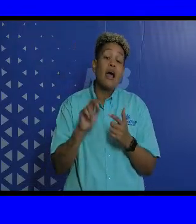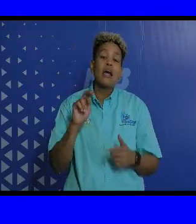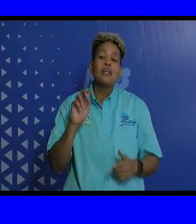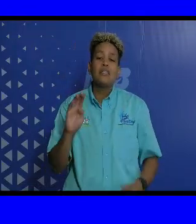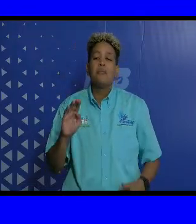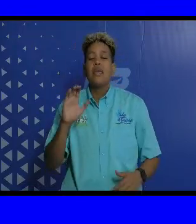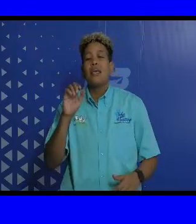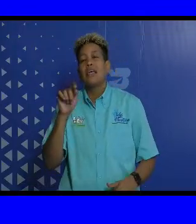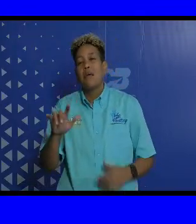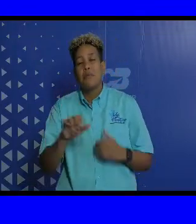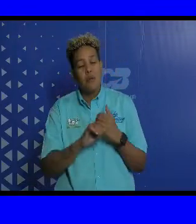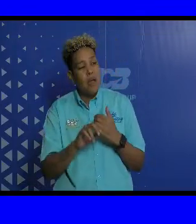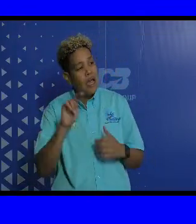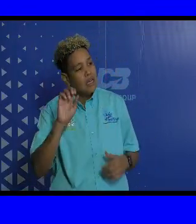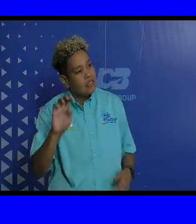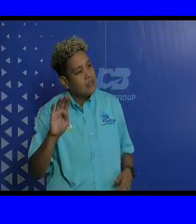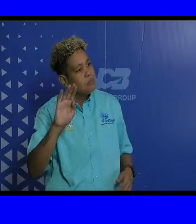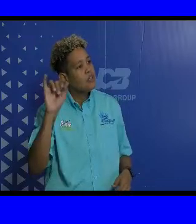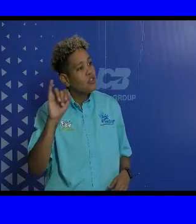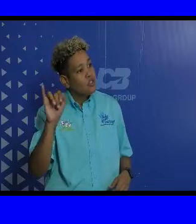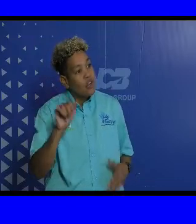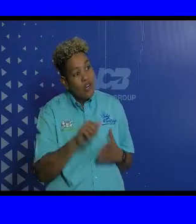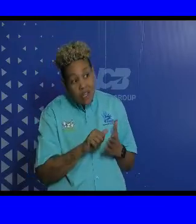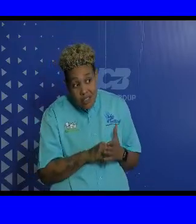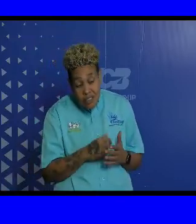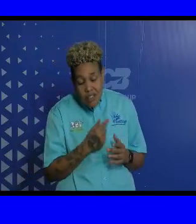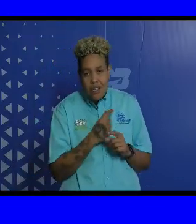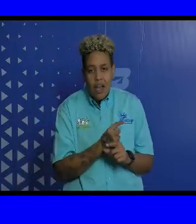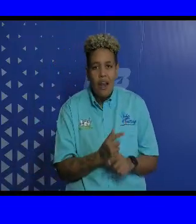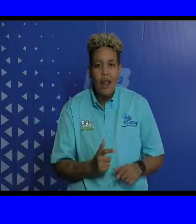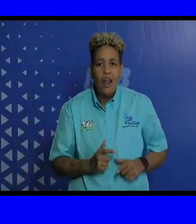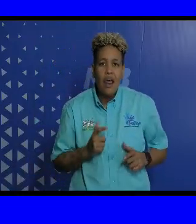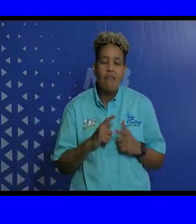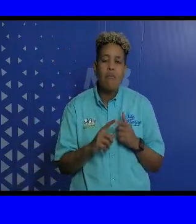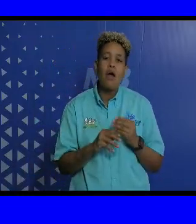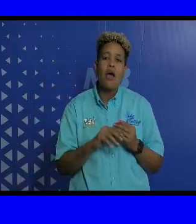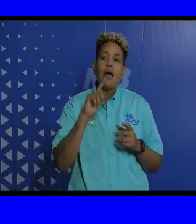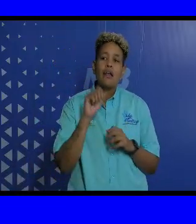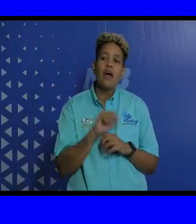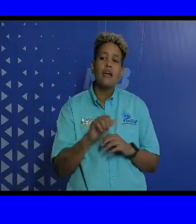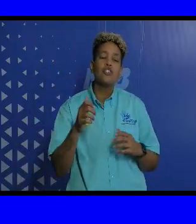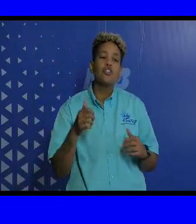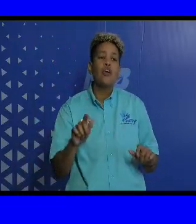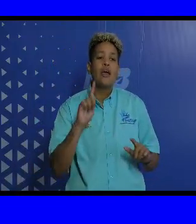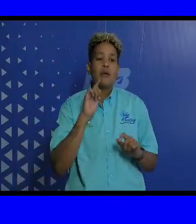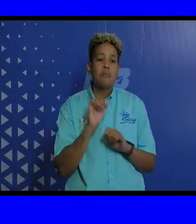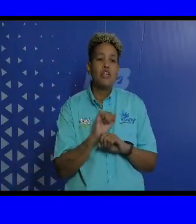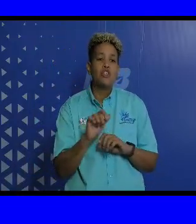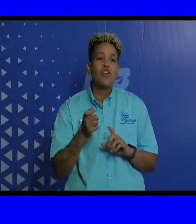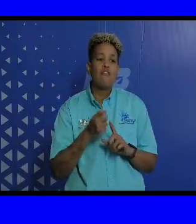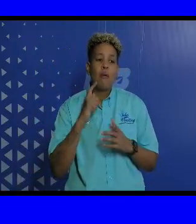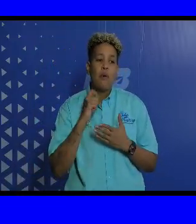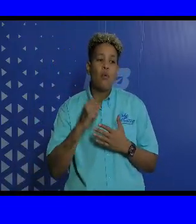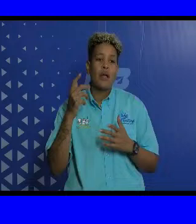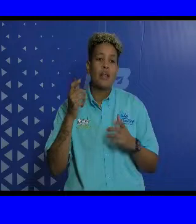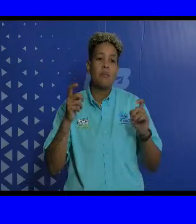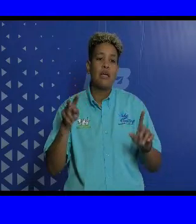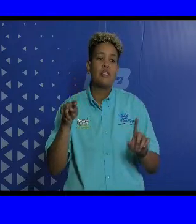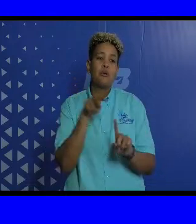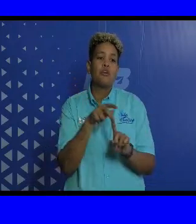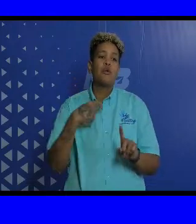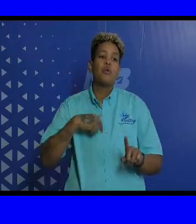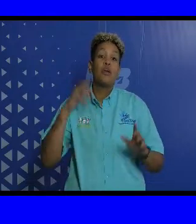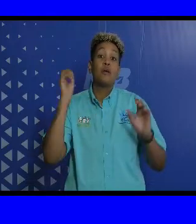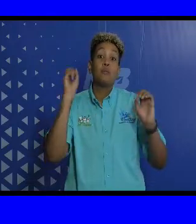Capital Markets, NCB Insurance Agency, Guardian, and actually try and make sure that from a wealth management perspective, we